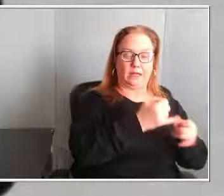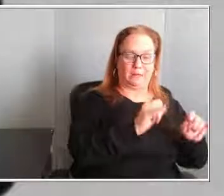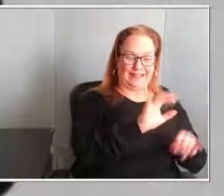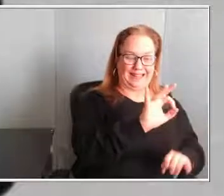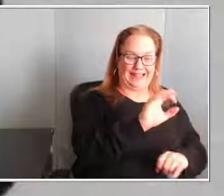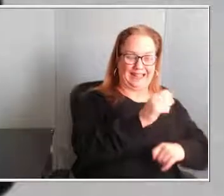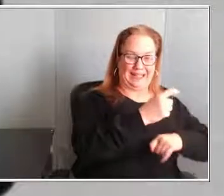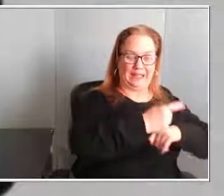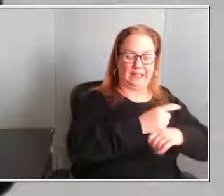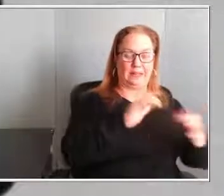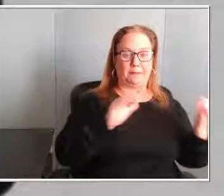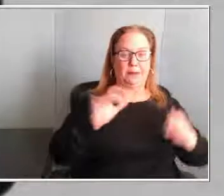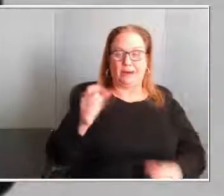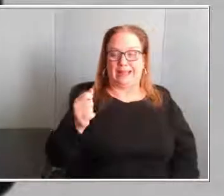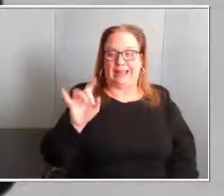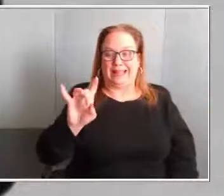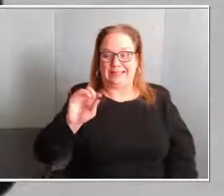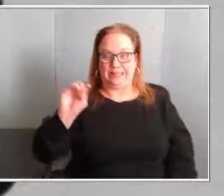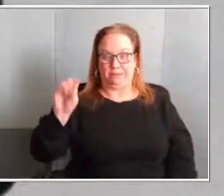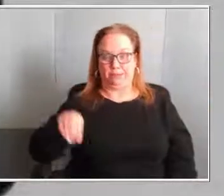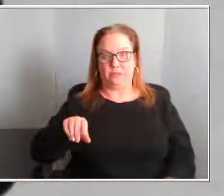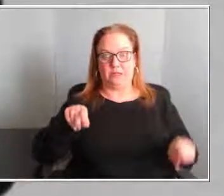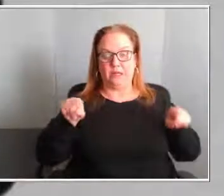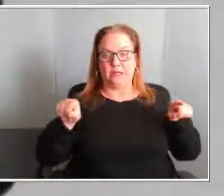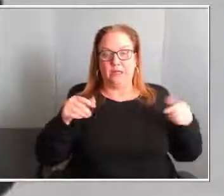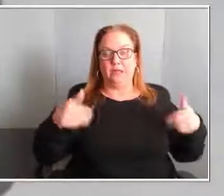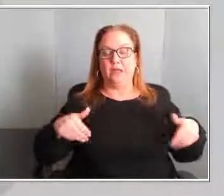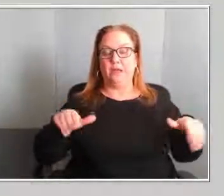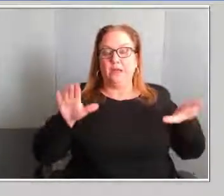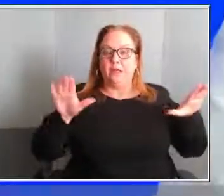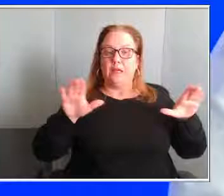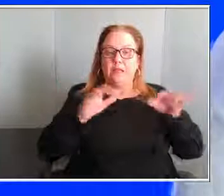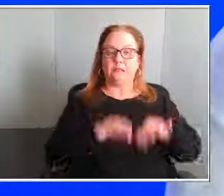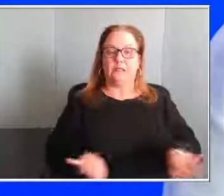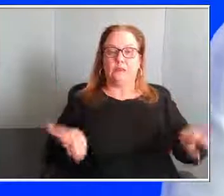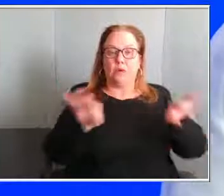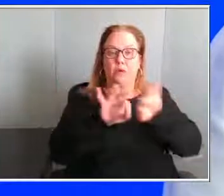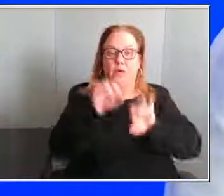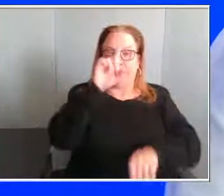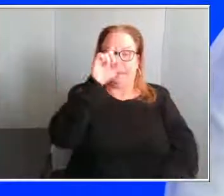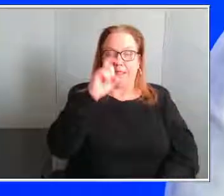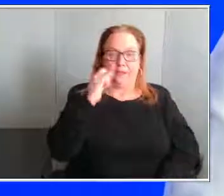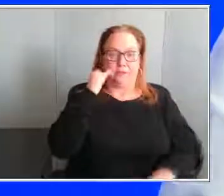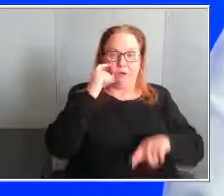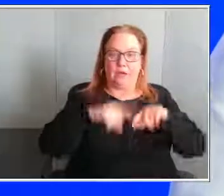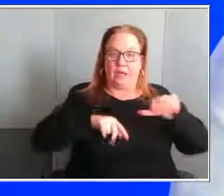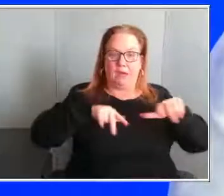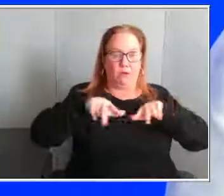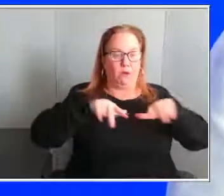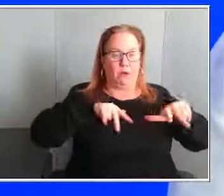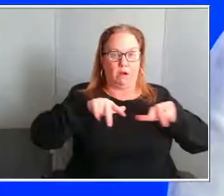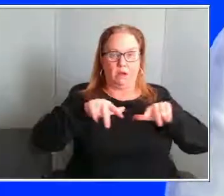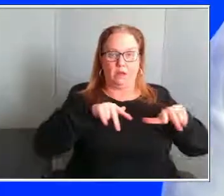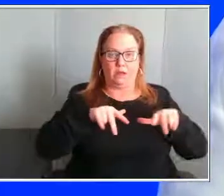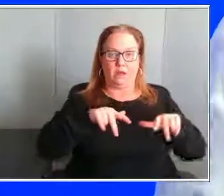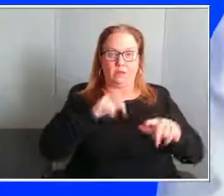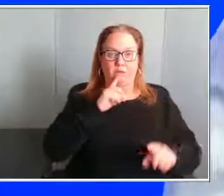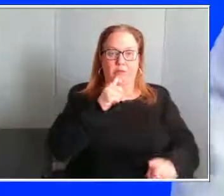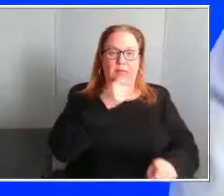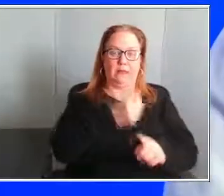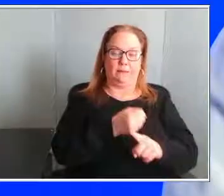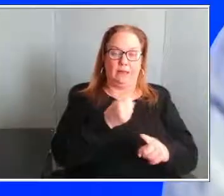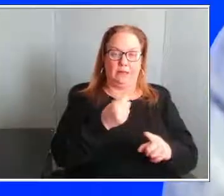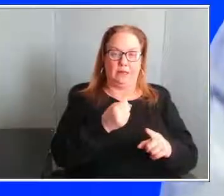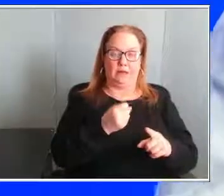only 18%. And this is really, really important because if you cannot walk, that has such a huge impact, not just